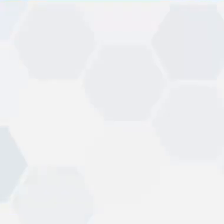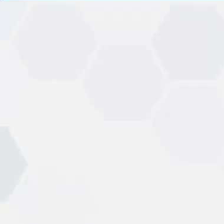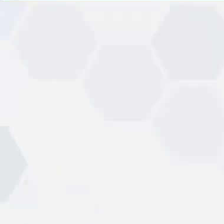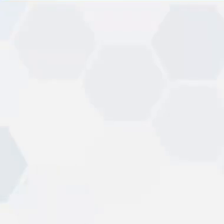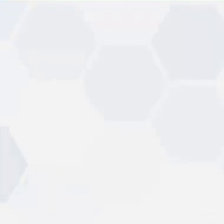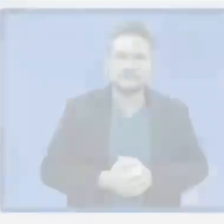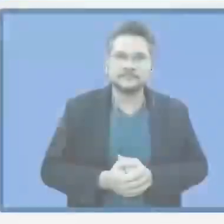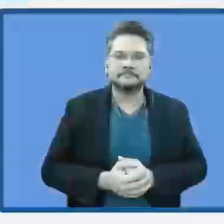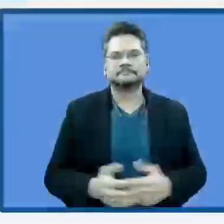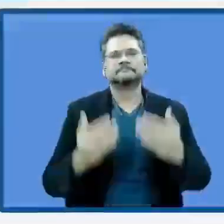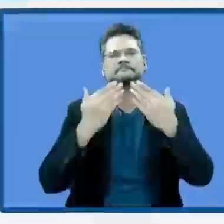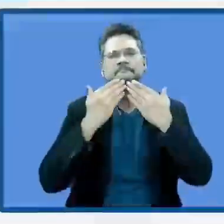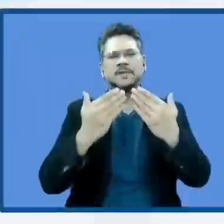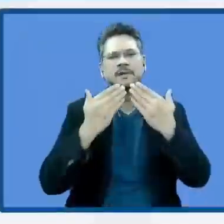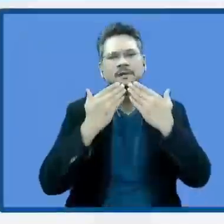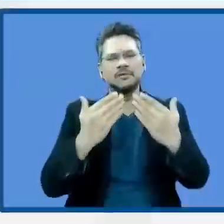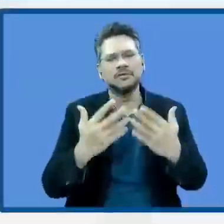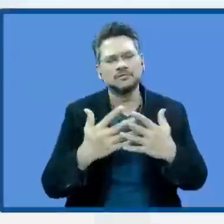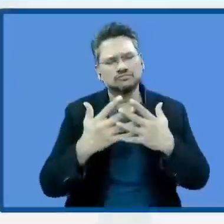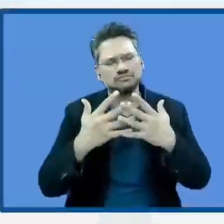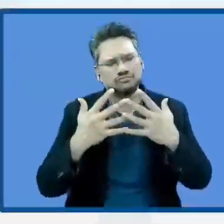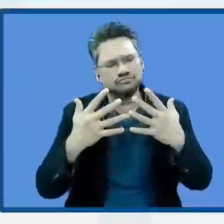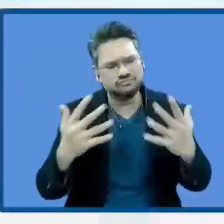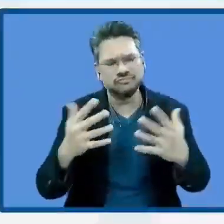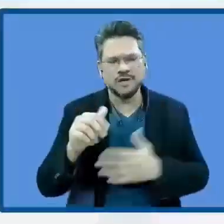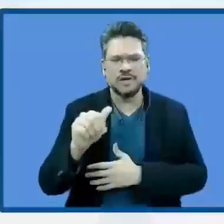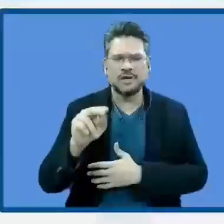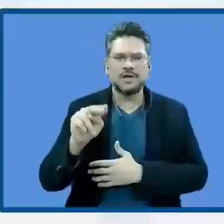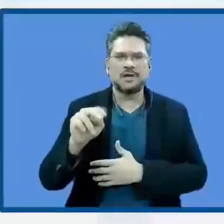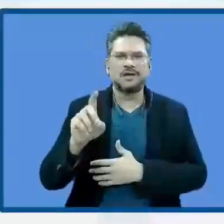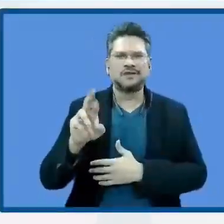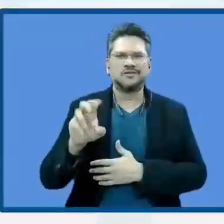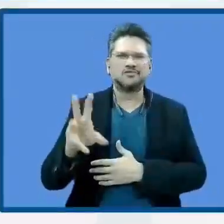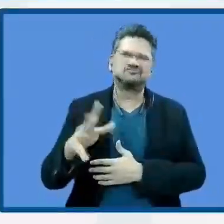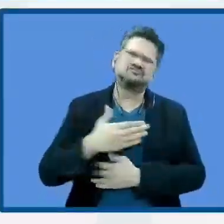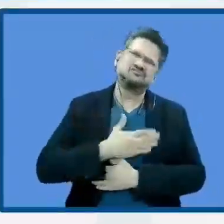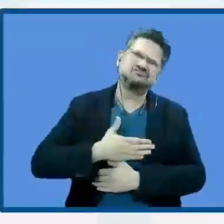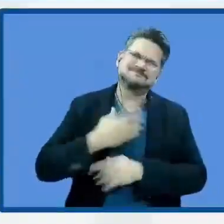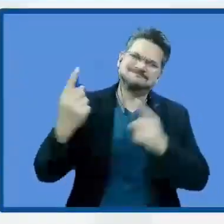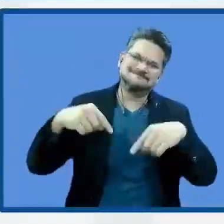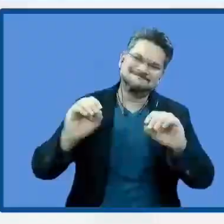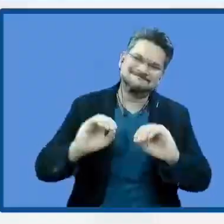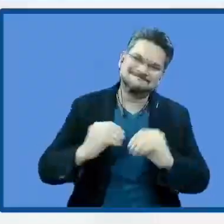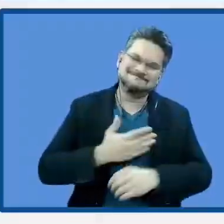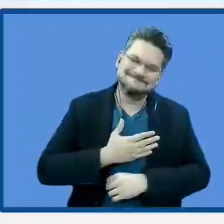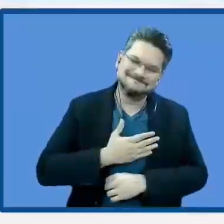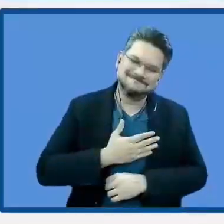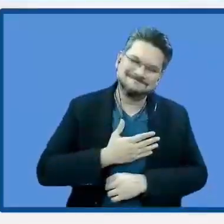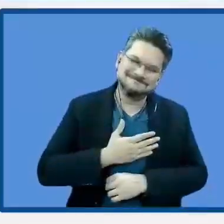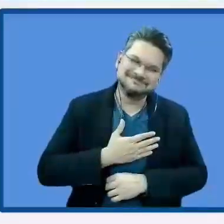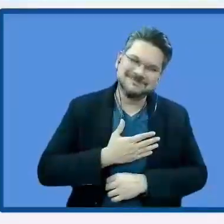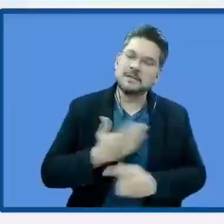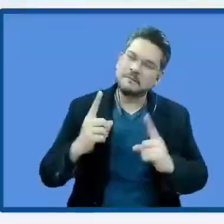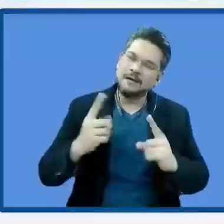thank you so much for your participation. It's such a pity that you're not here with us, but we really thank you for